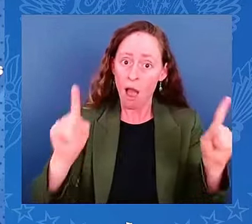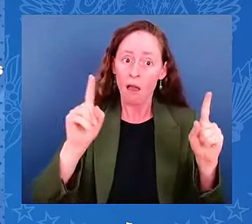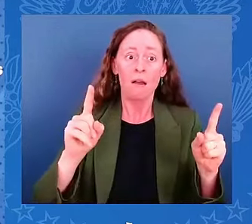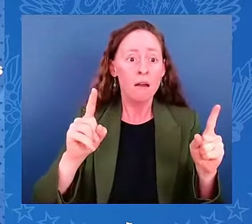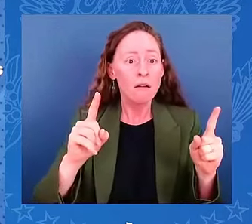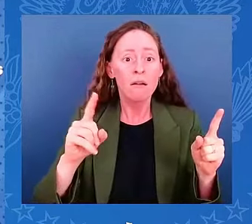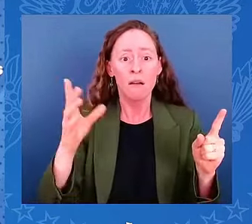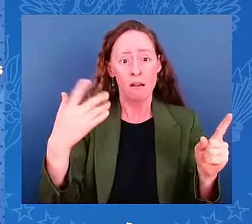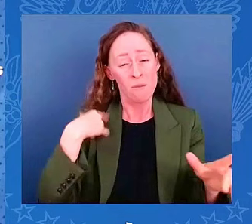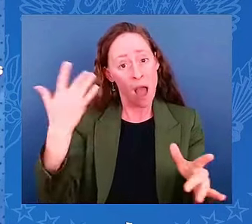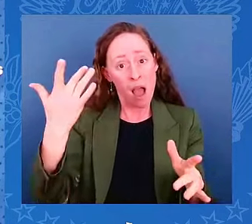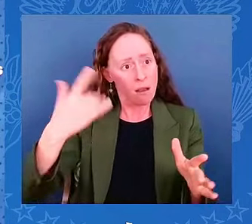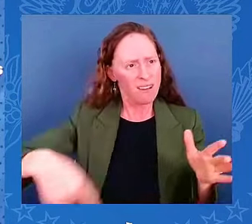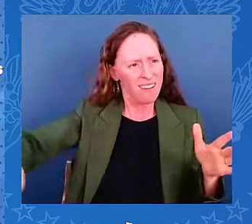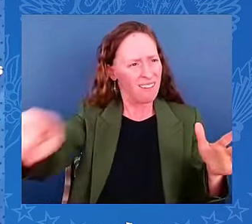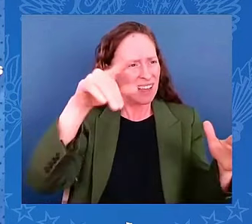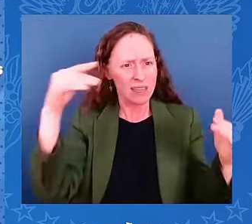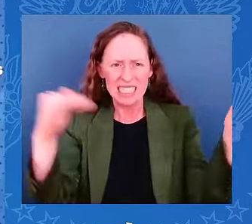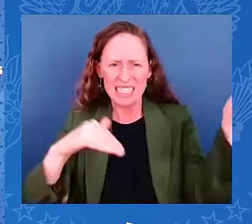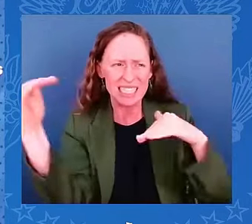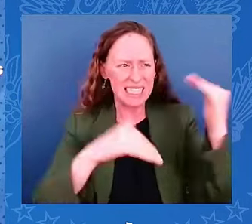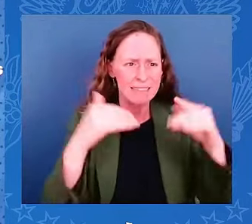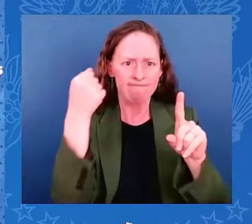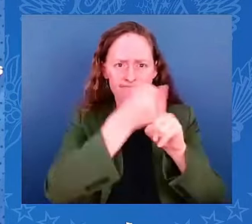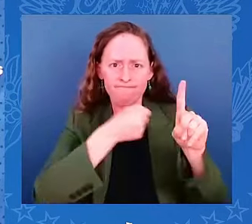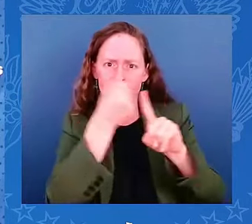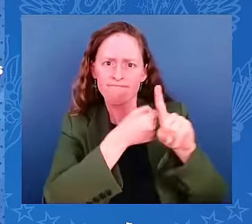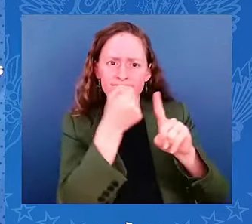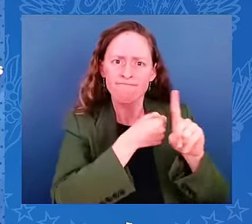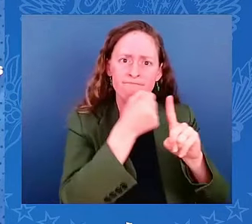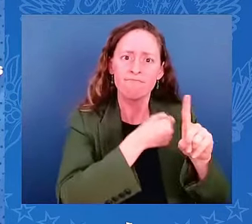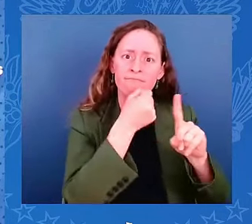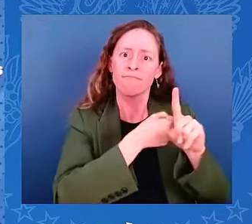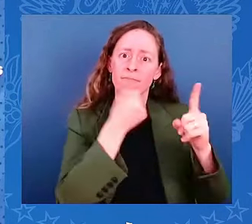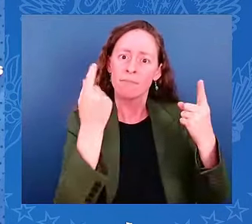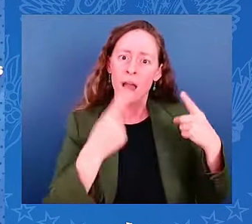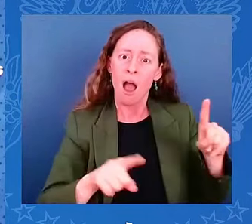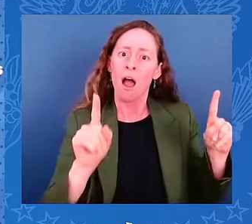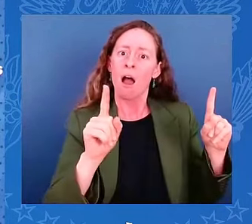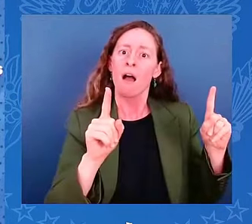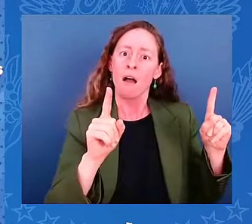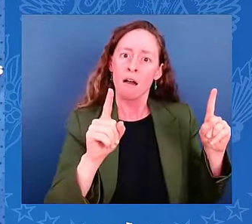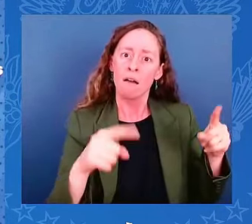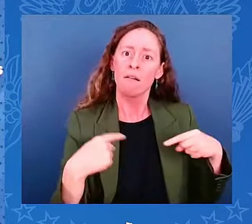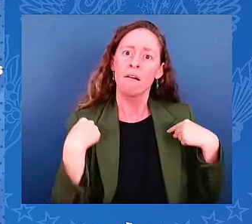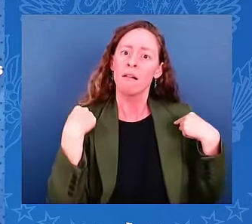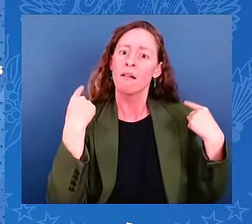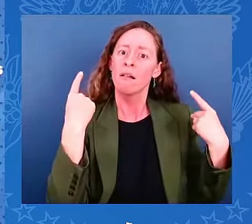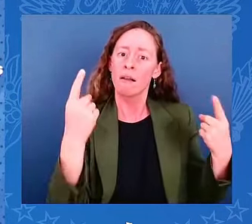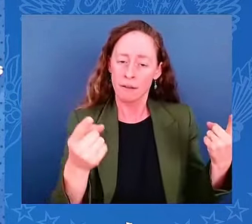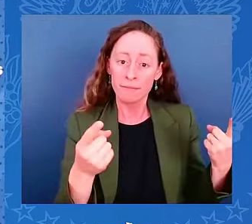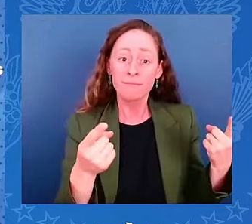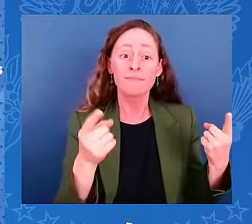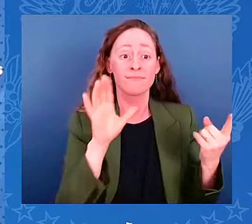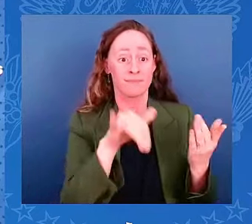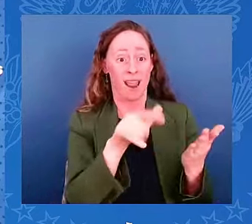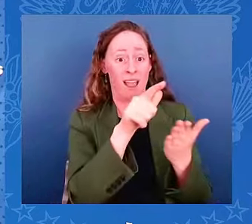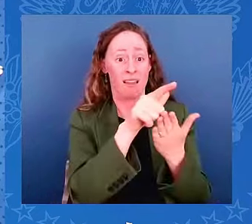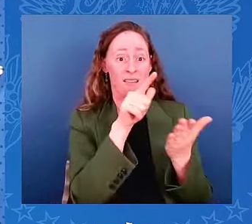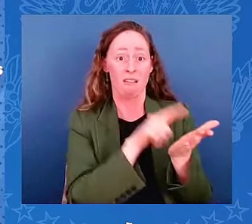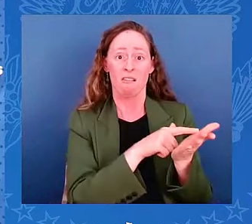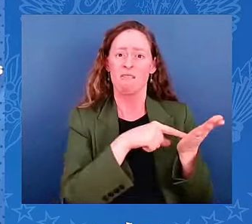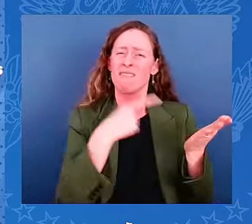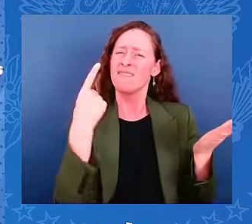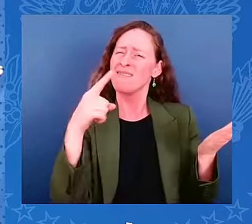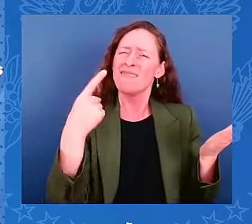have the idea, but you got it made. You made it happen. It was designed to reduce gun violence and save lives, and I'm so proud of the tremendous